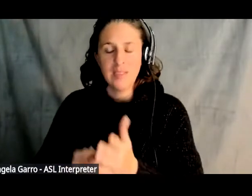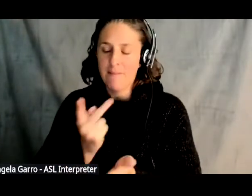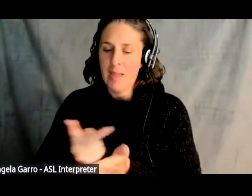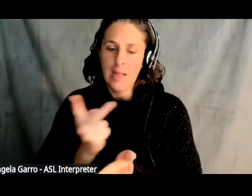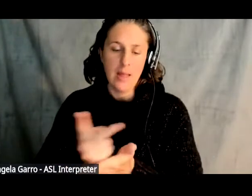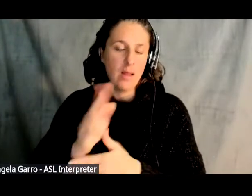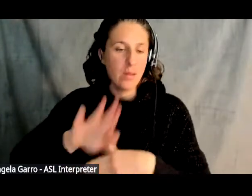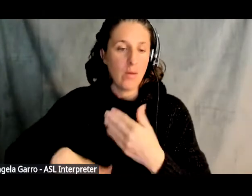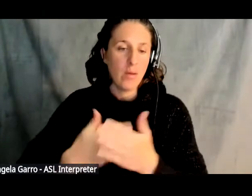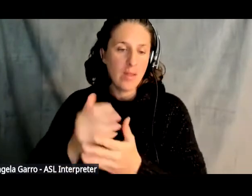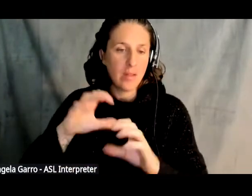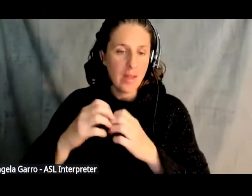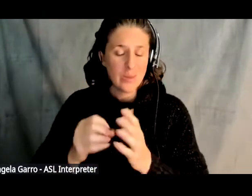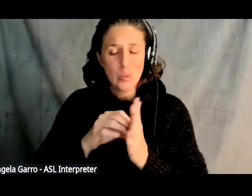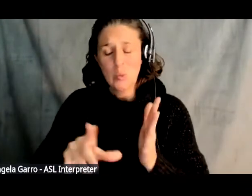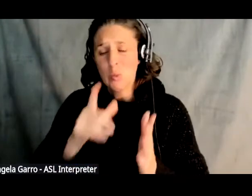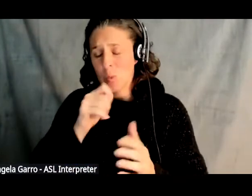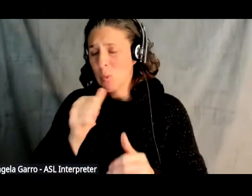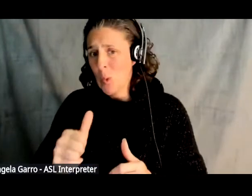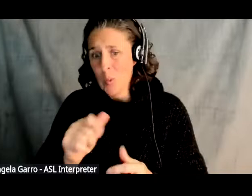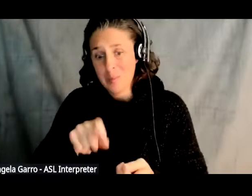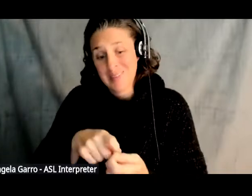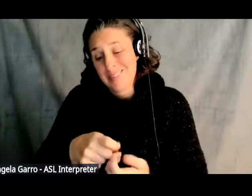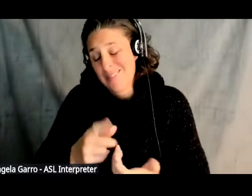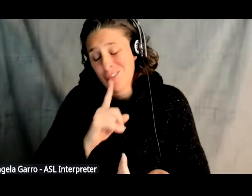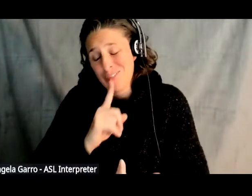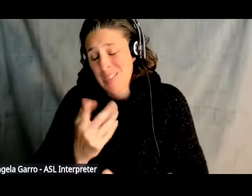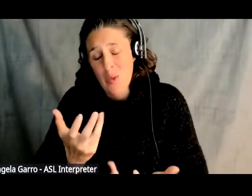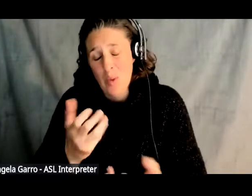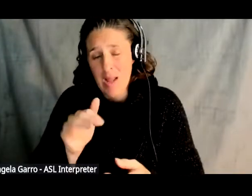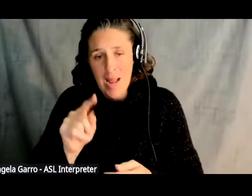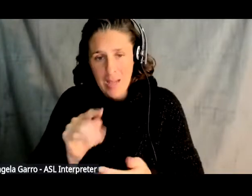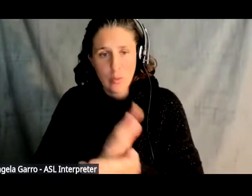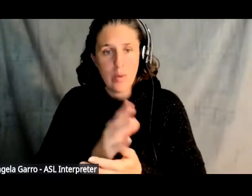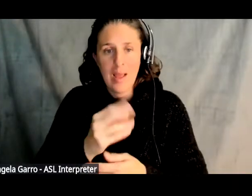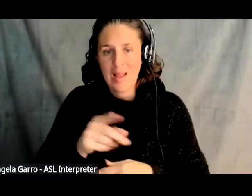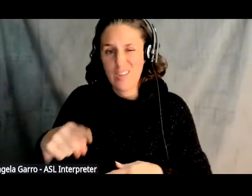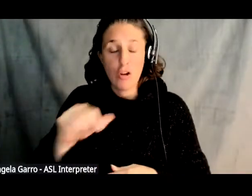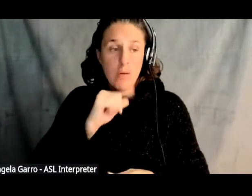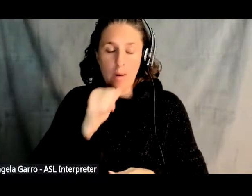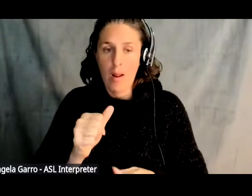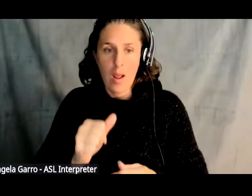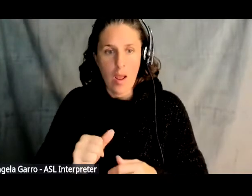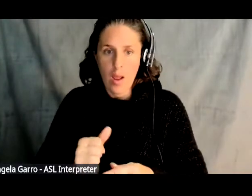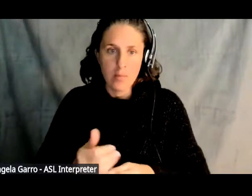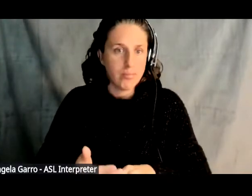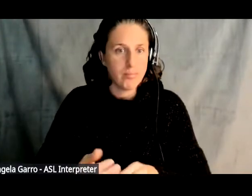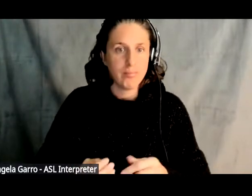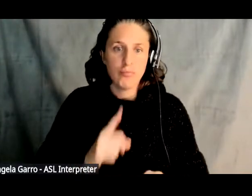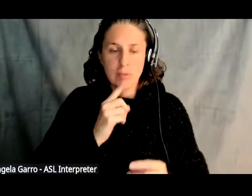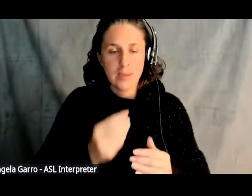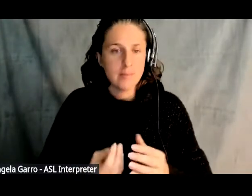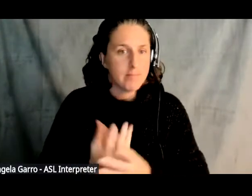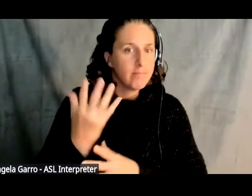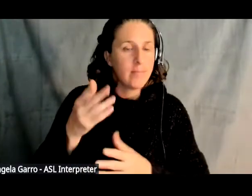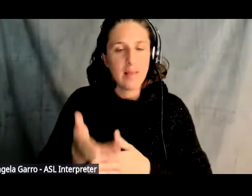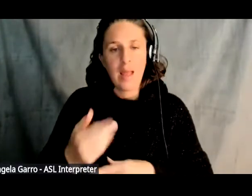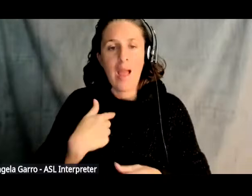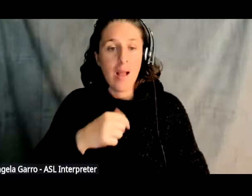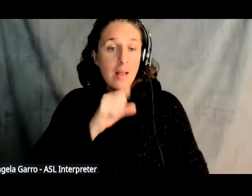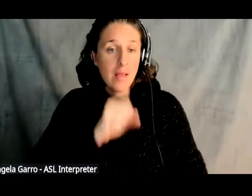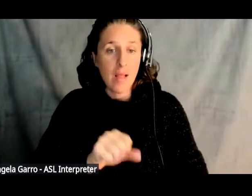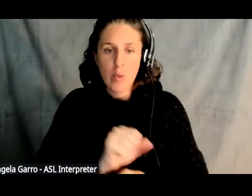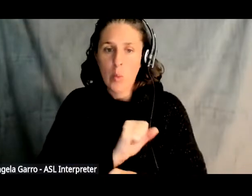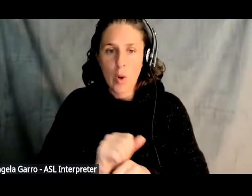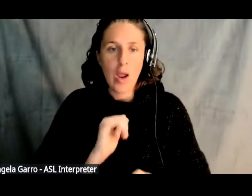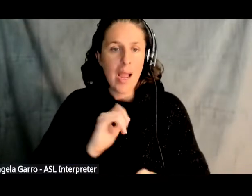classes, students who don't particularly want to be at school and are not thriving there. I love the work I do, giving these students a